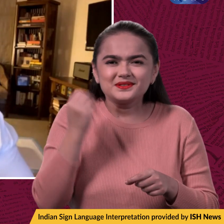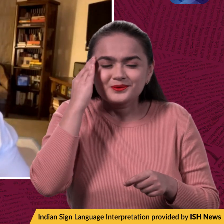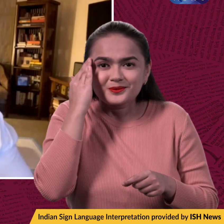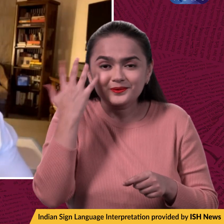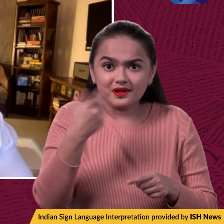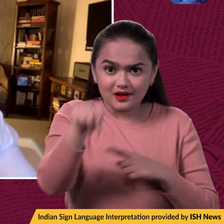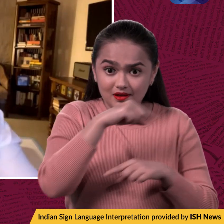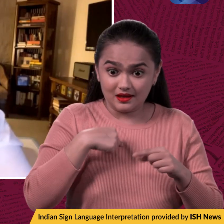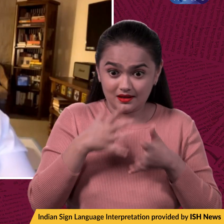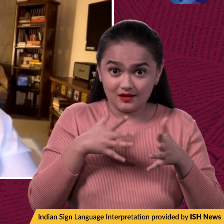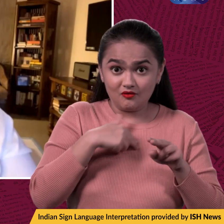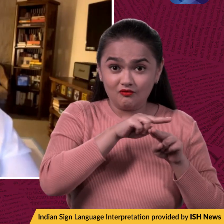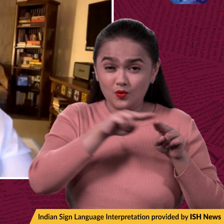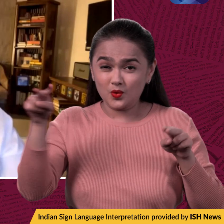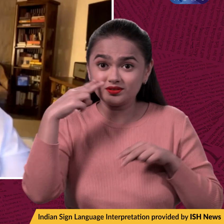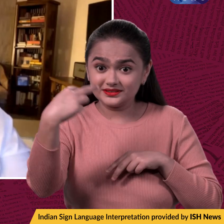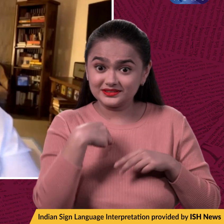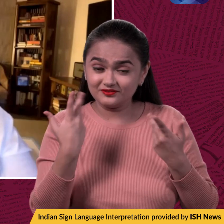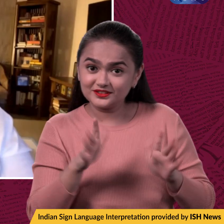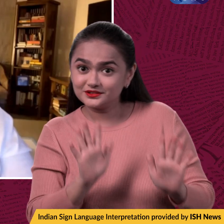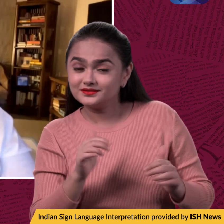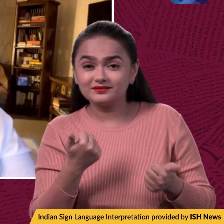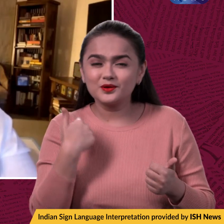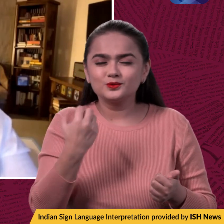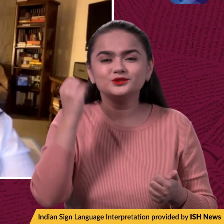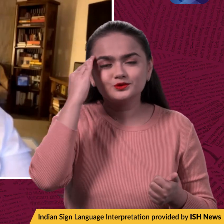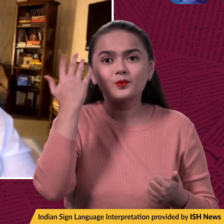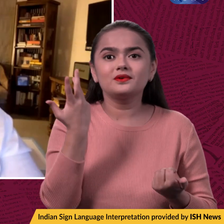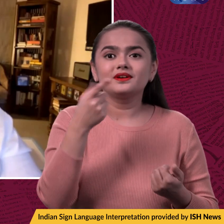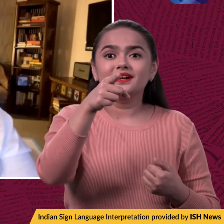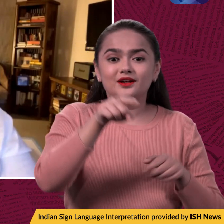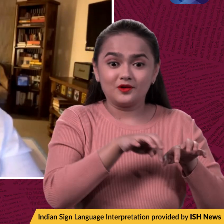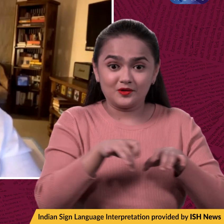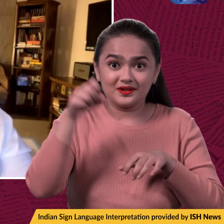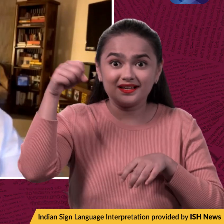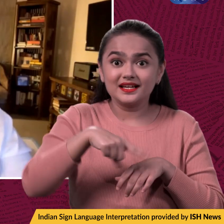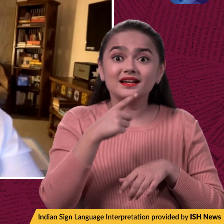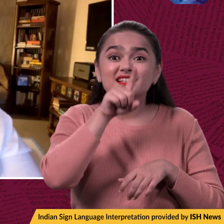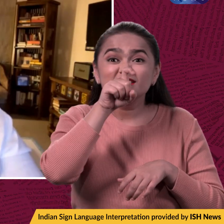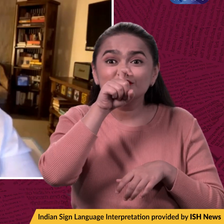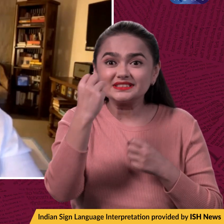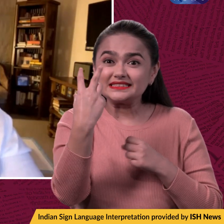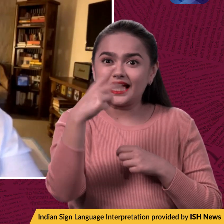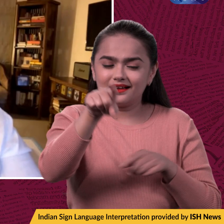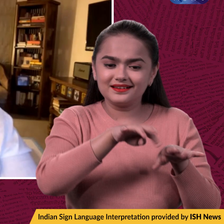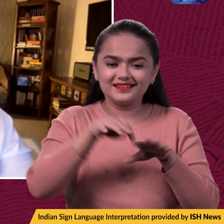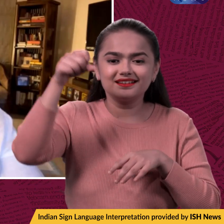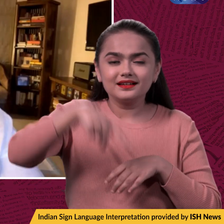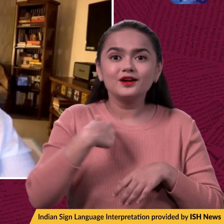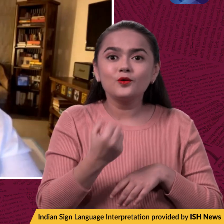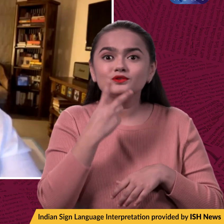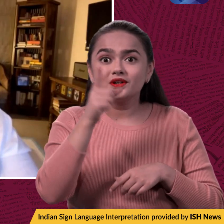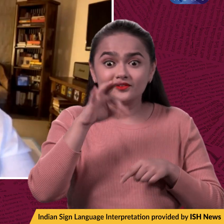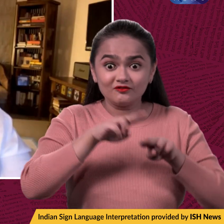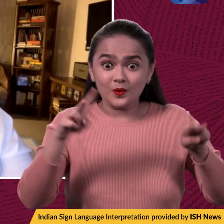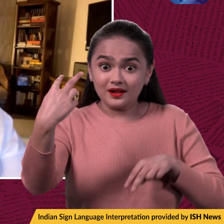always curious and interesting for us to find out how many people lasted till the end of the bulletin. So leave us a green star if you